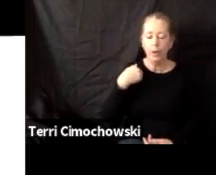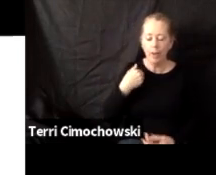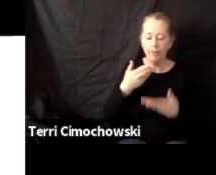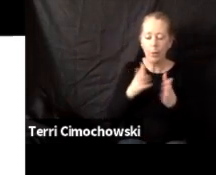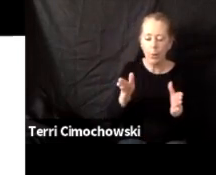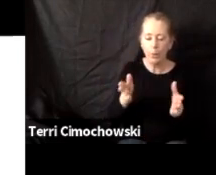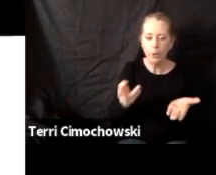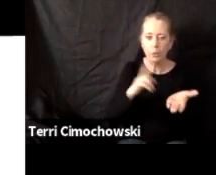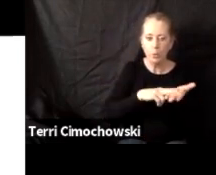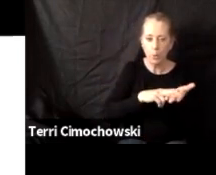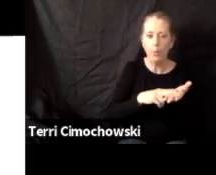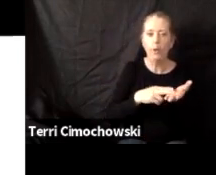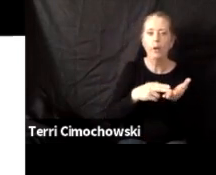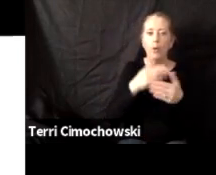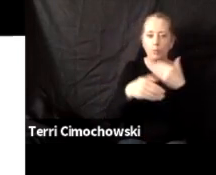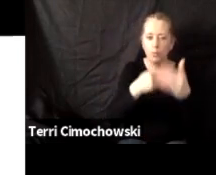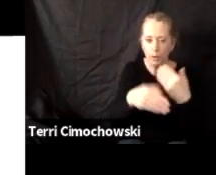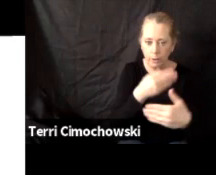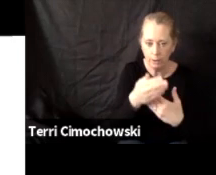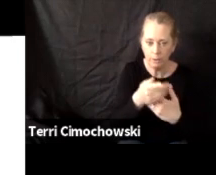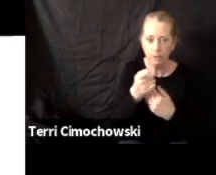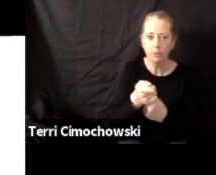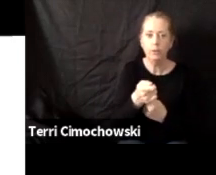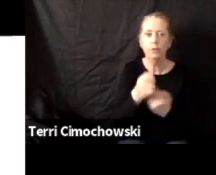enrollment process, you have already gone through